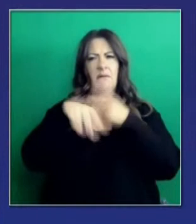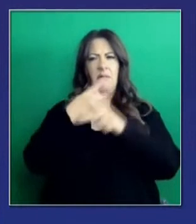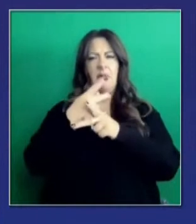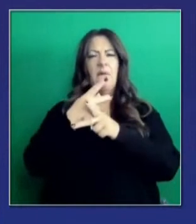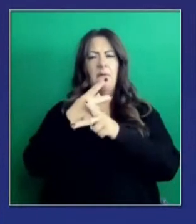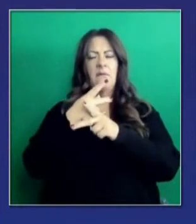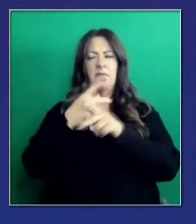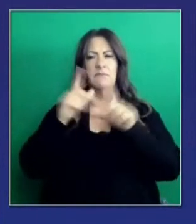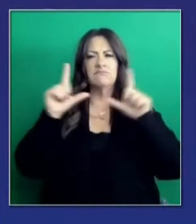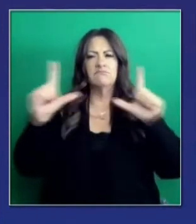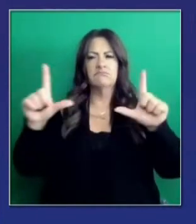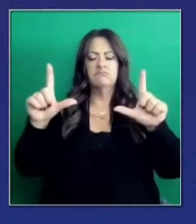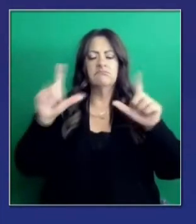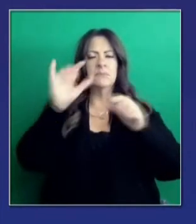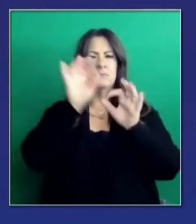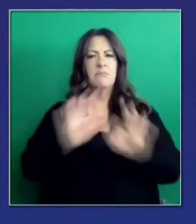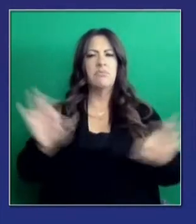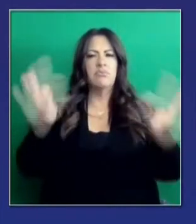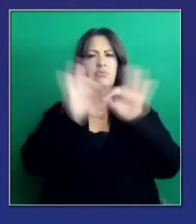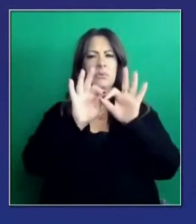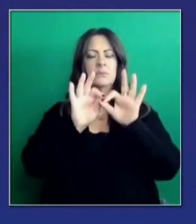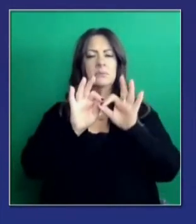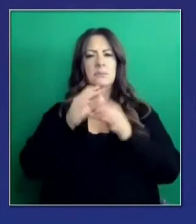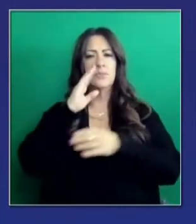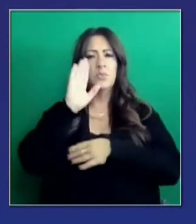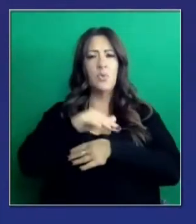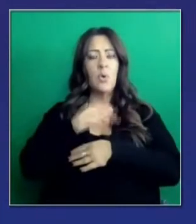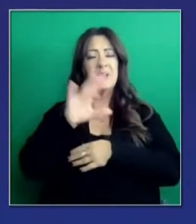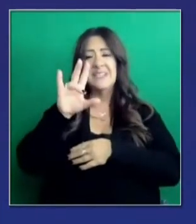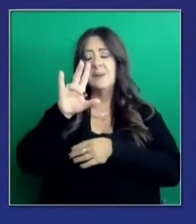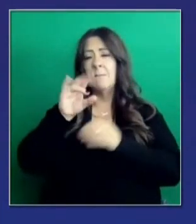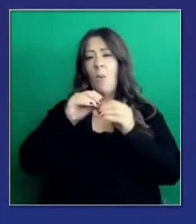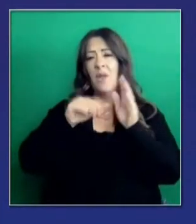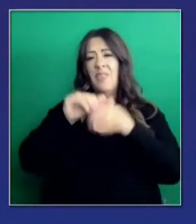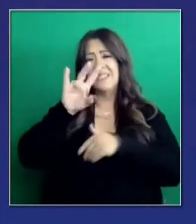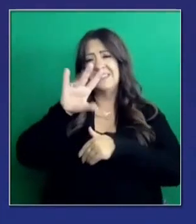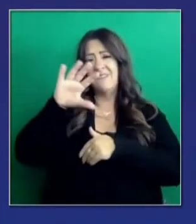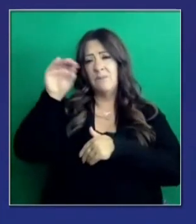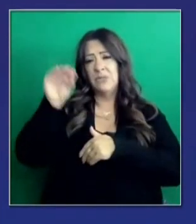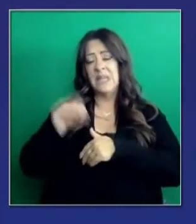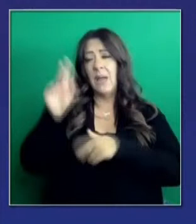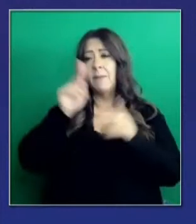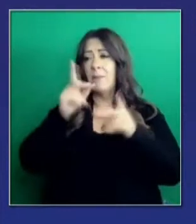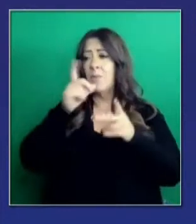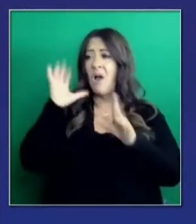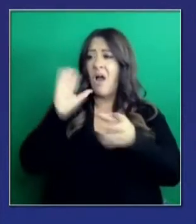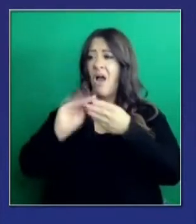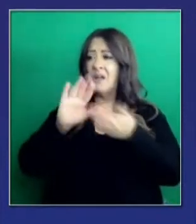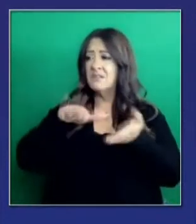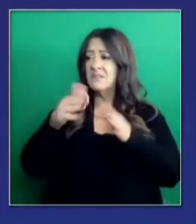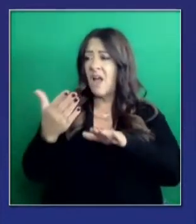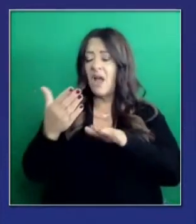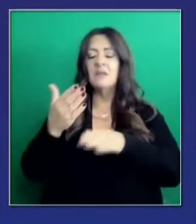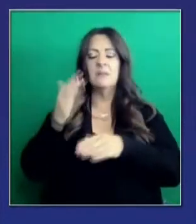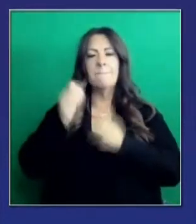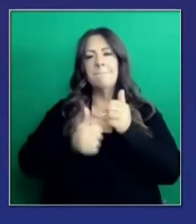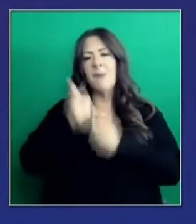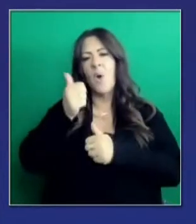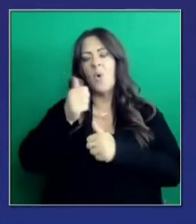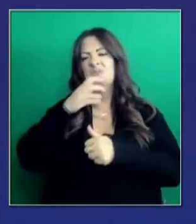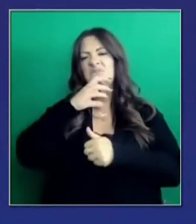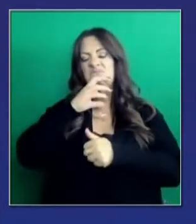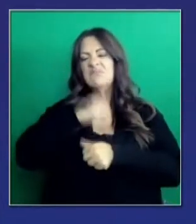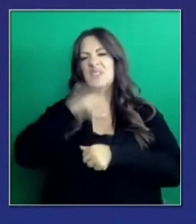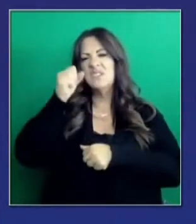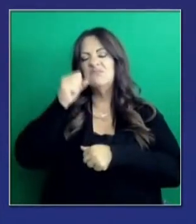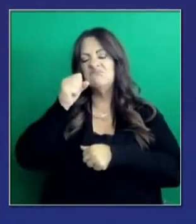remember, 75% of the deaths are reflected in people 65 and over. We want healthcare workers to continue, want